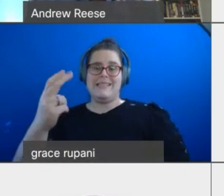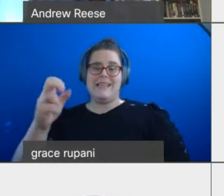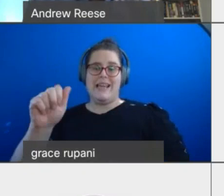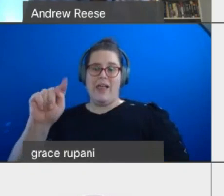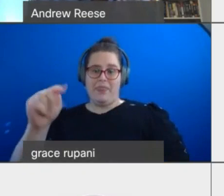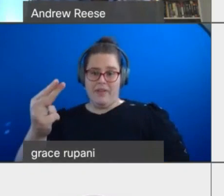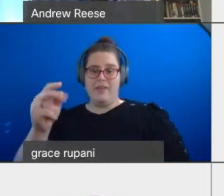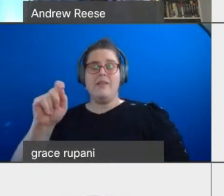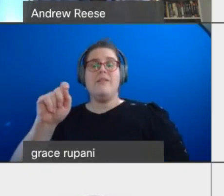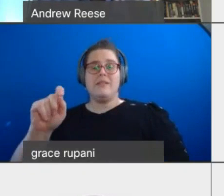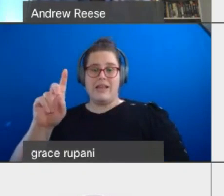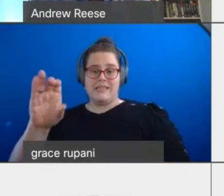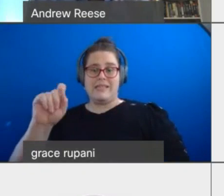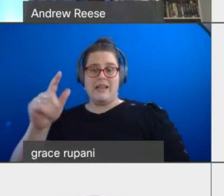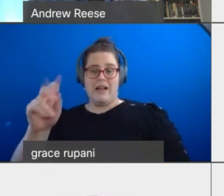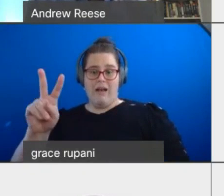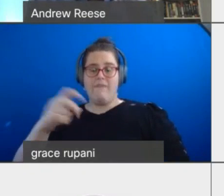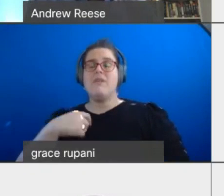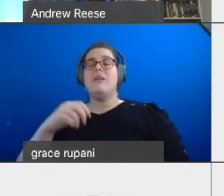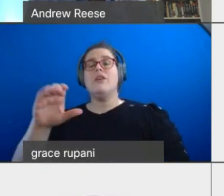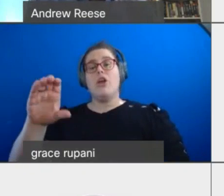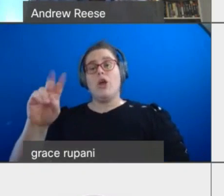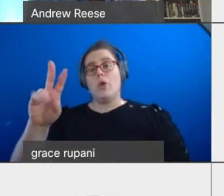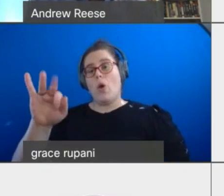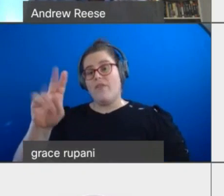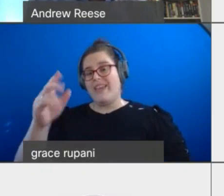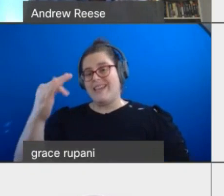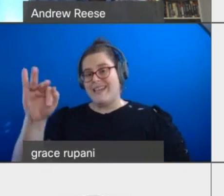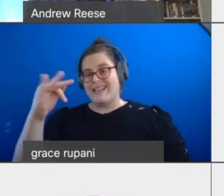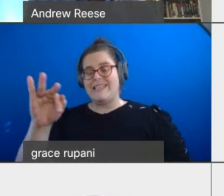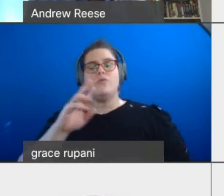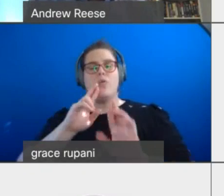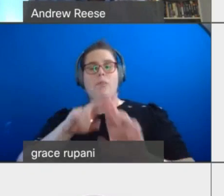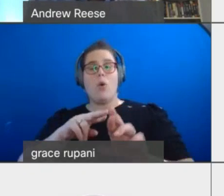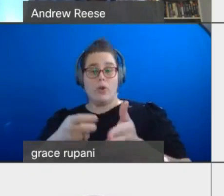dchealth.dc.gov to the COVID-19 reporting requirements to see that data.